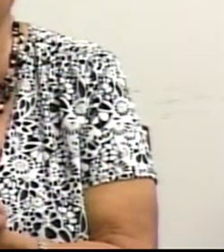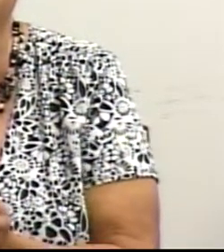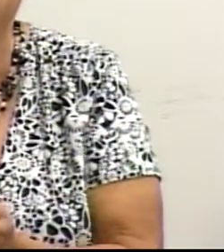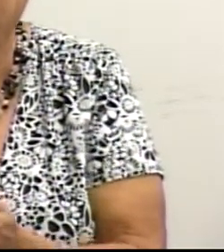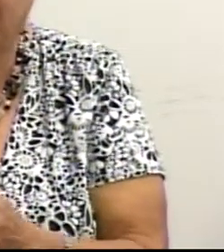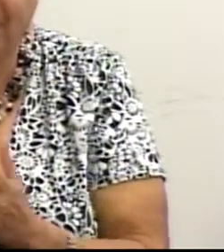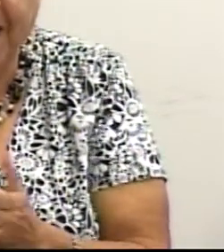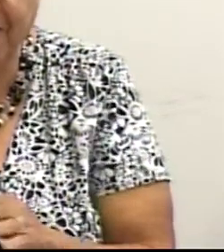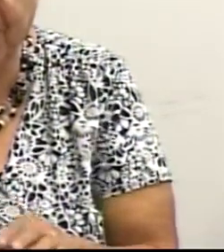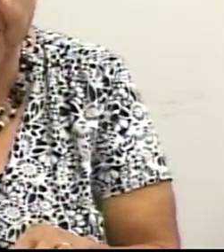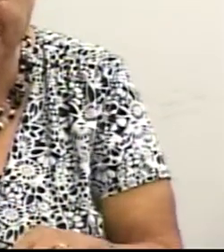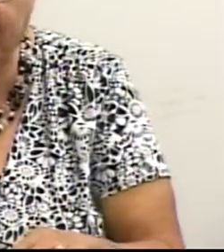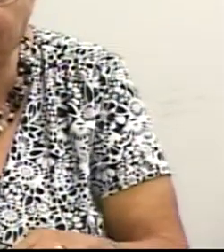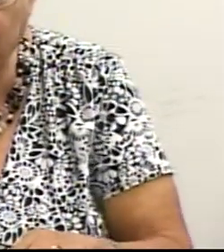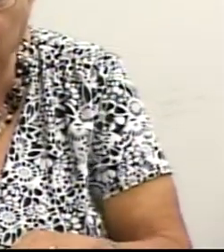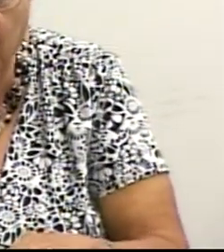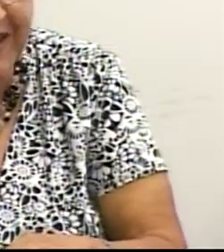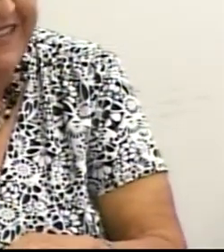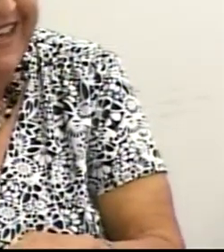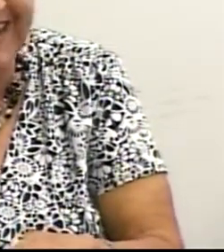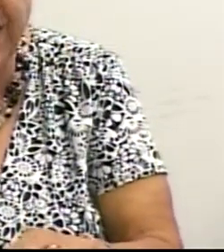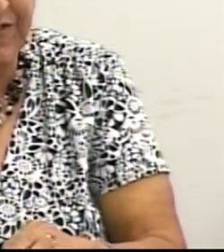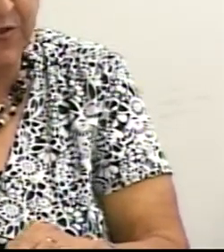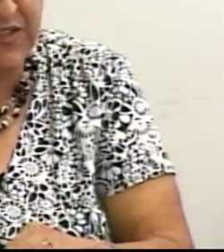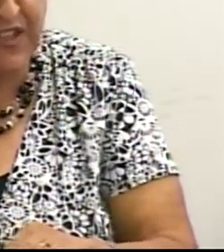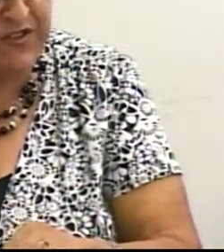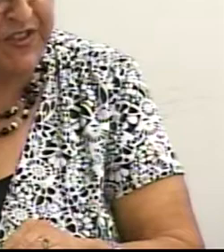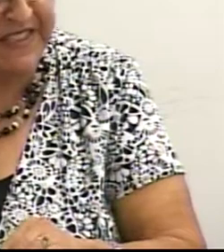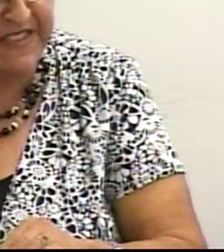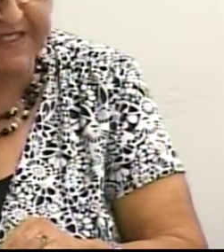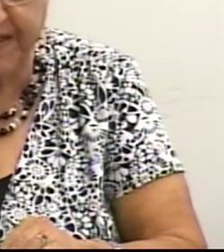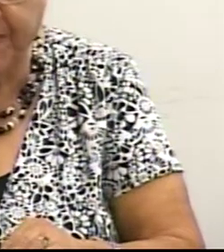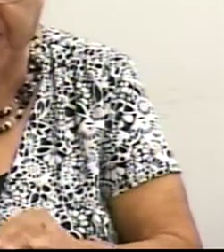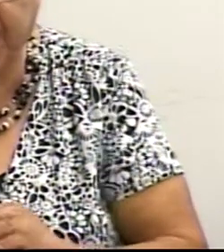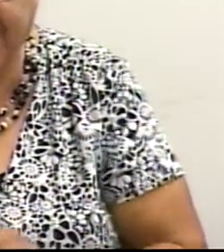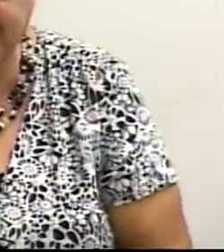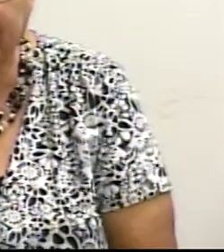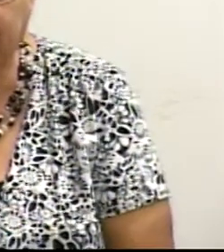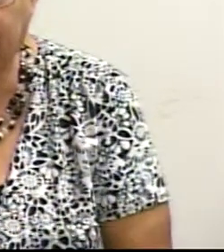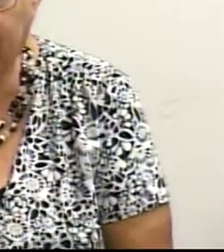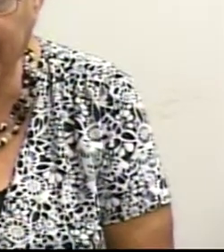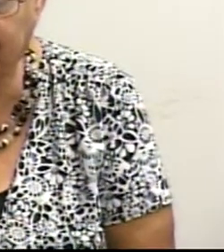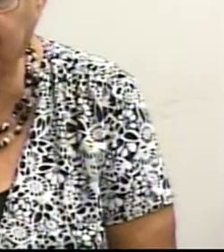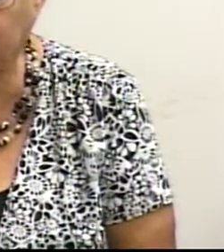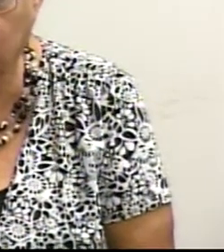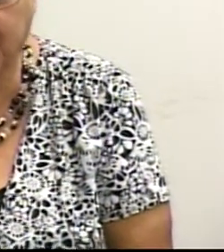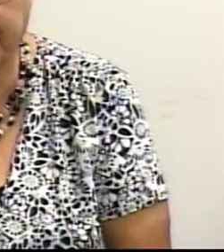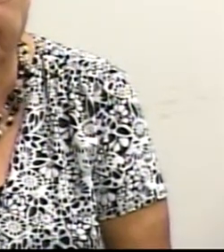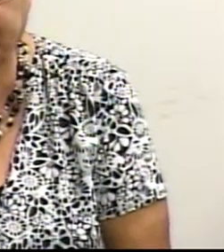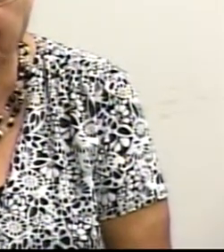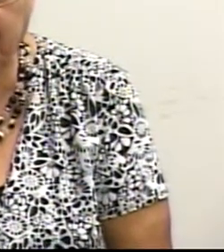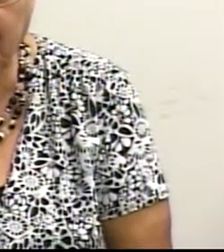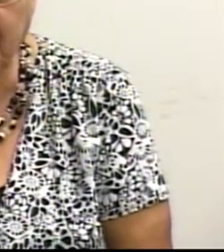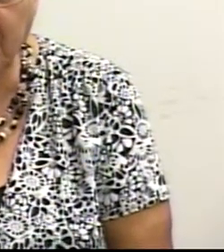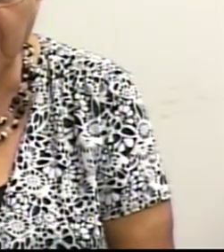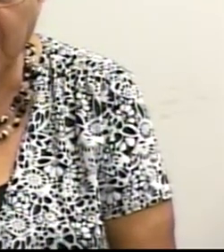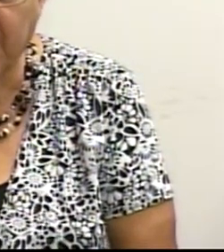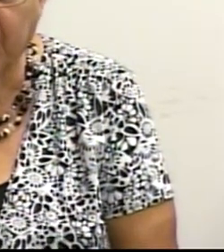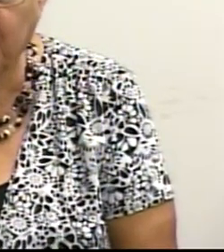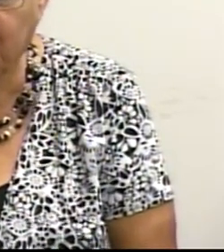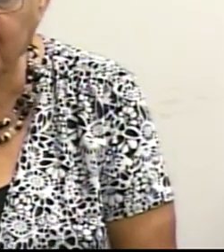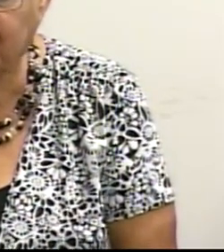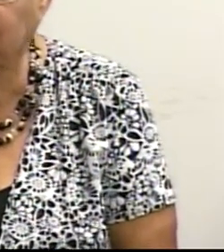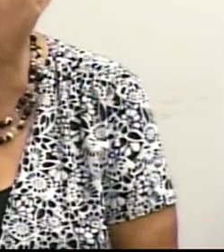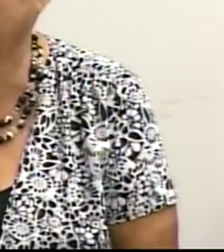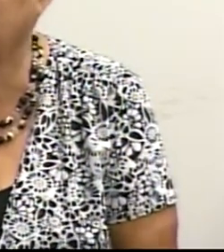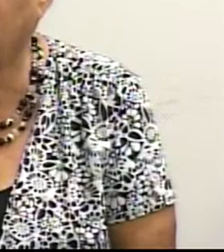her work in Barbados and the region, and was specifically lauded for her fairness, empathy, and good advice. She was also described